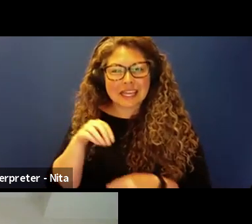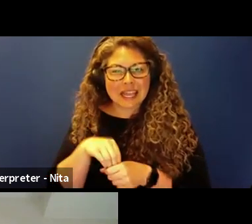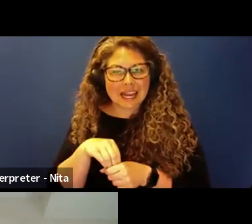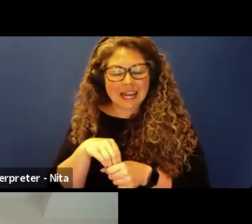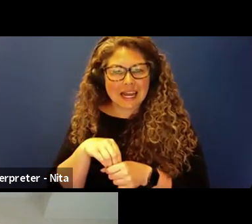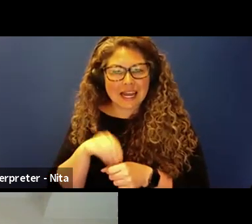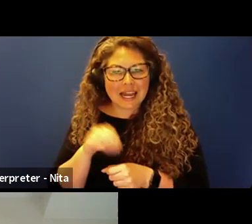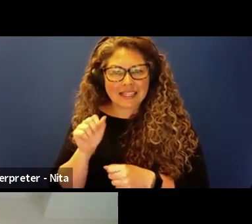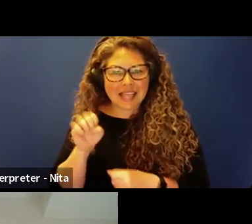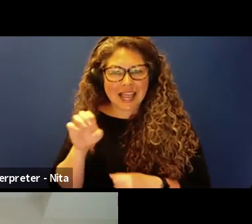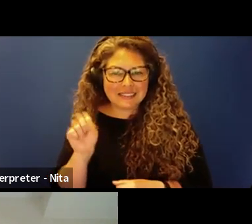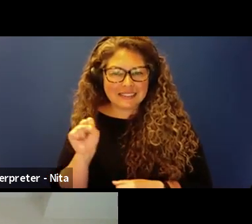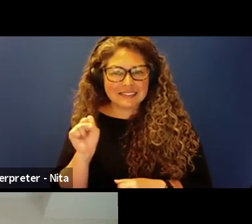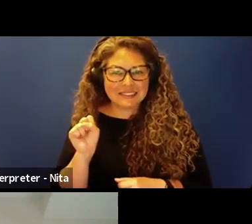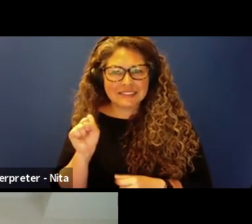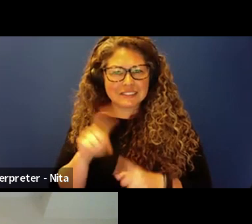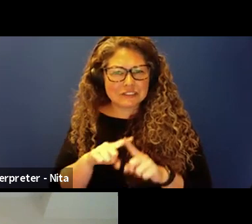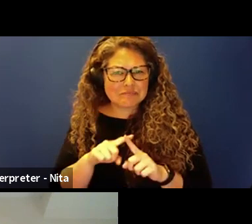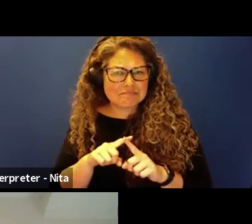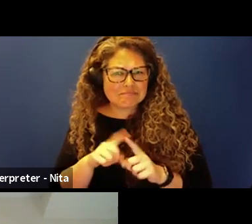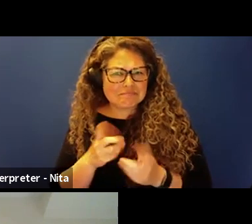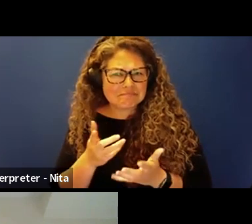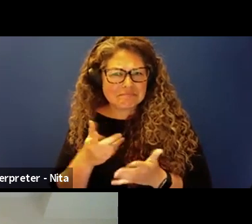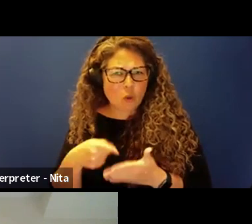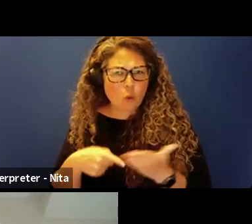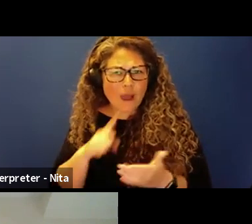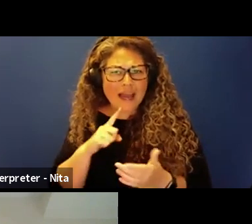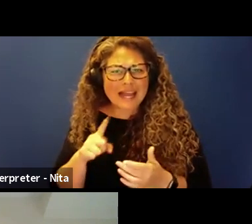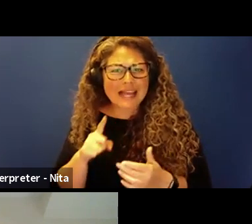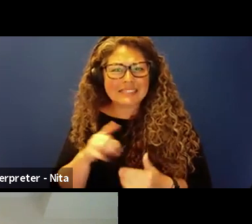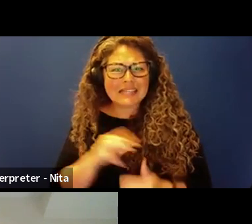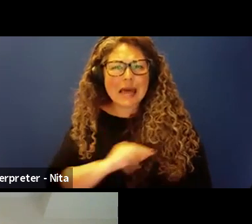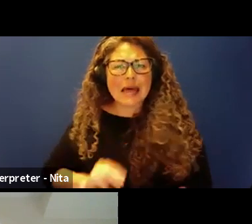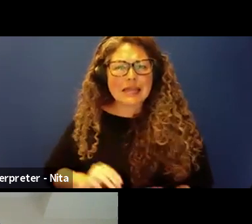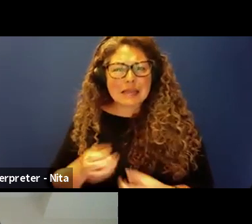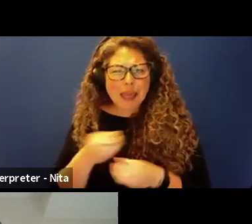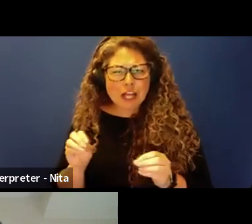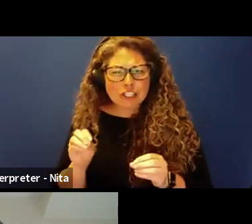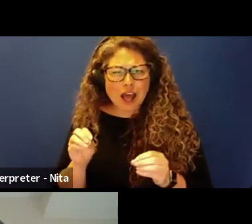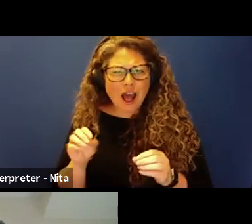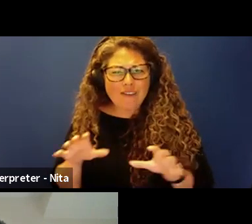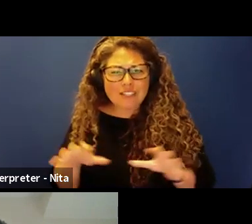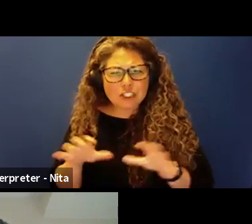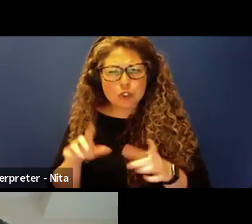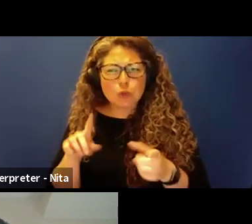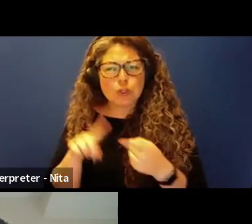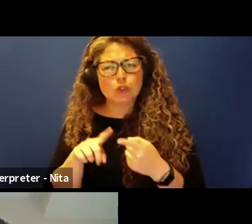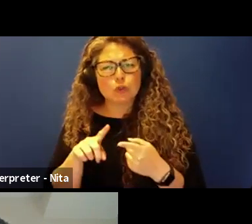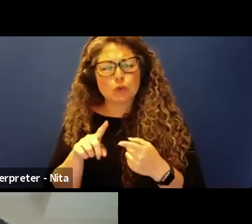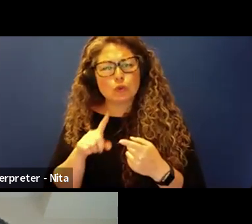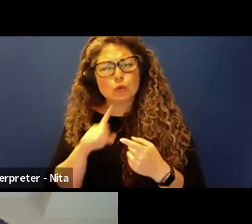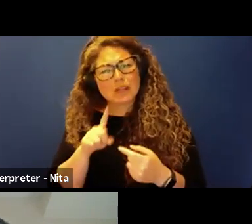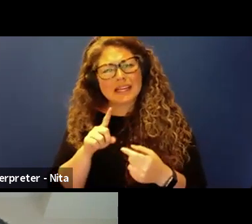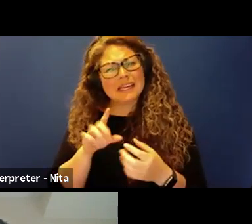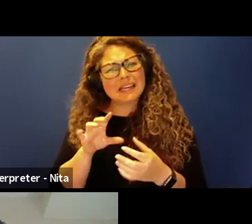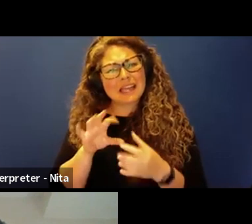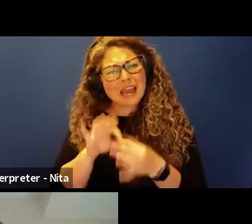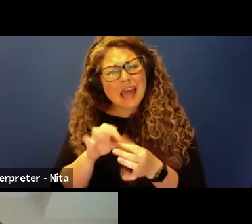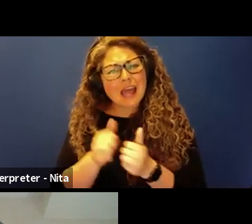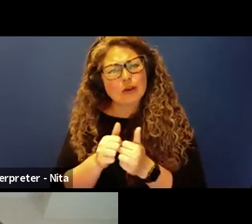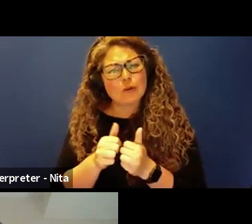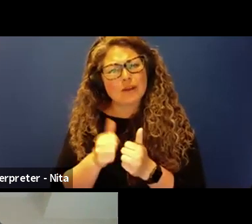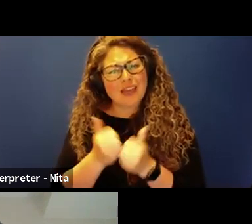in cases. So what is the mayor's office doing to connect with everyone in